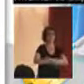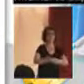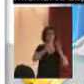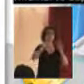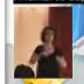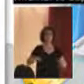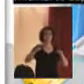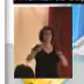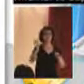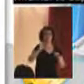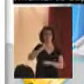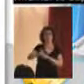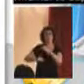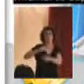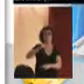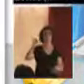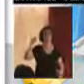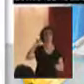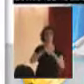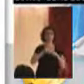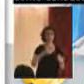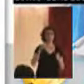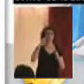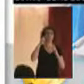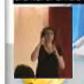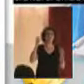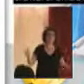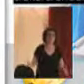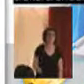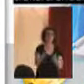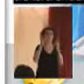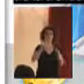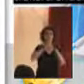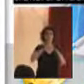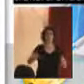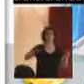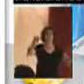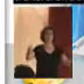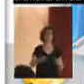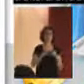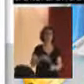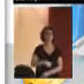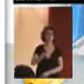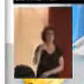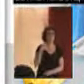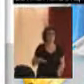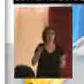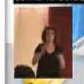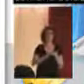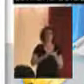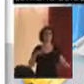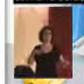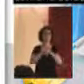else. That is why we have the Access Mobile solution, which is based